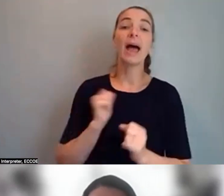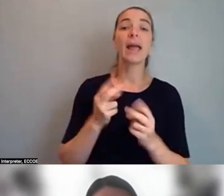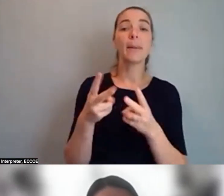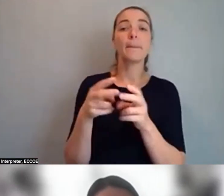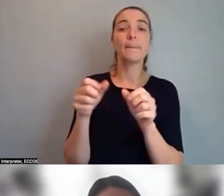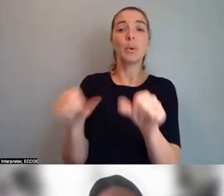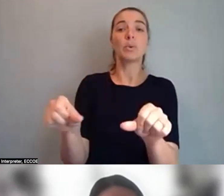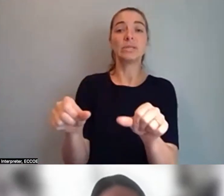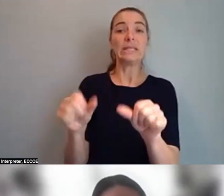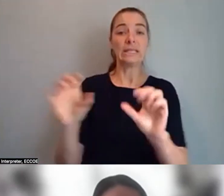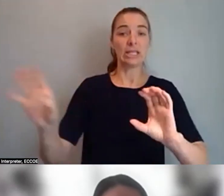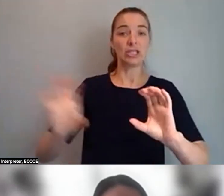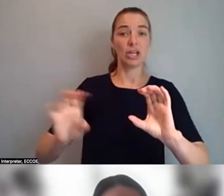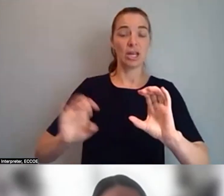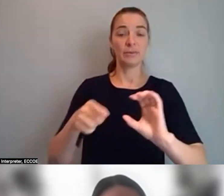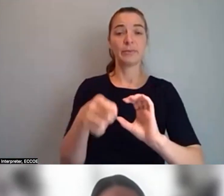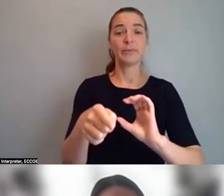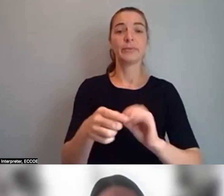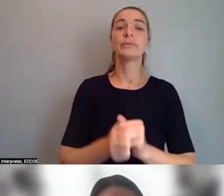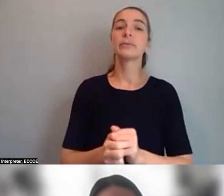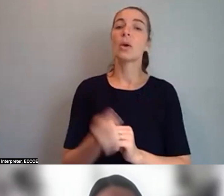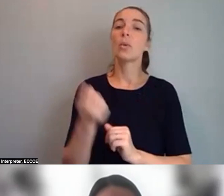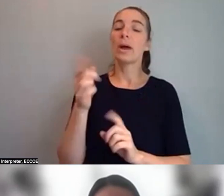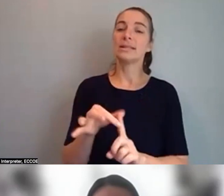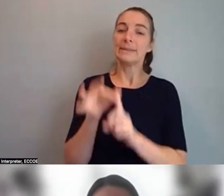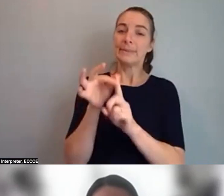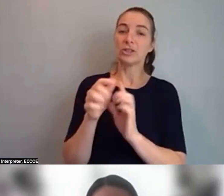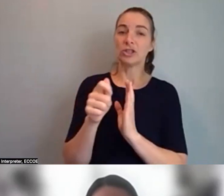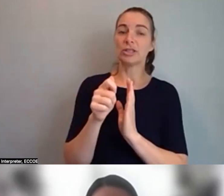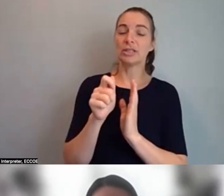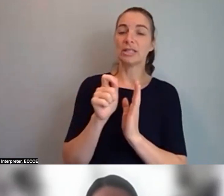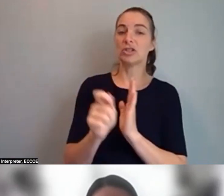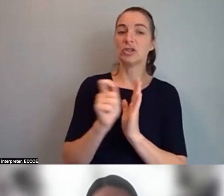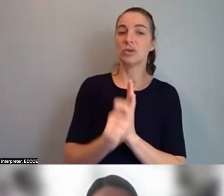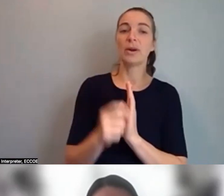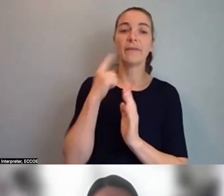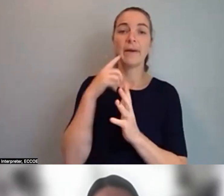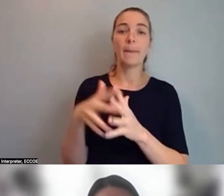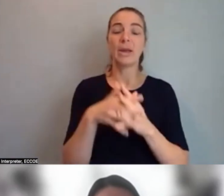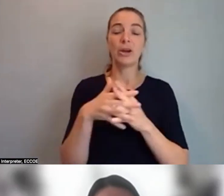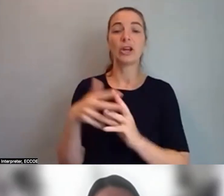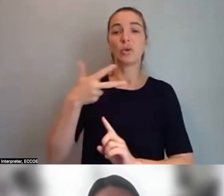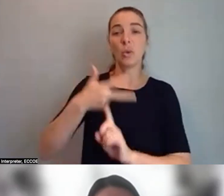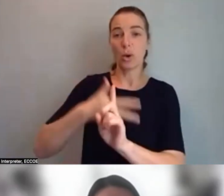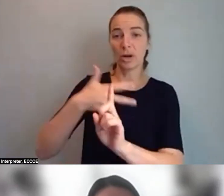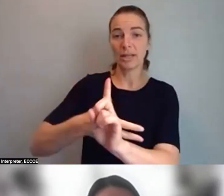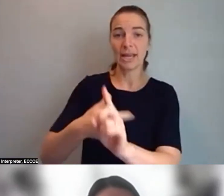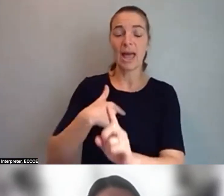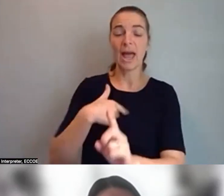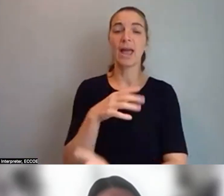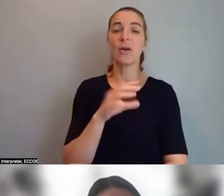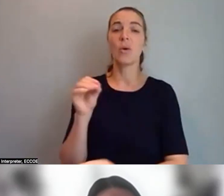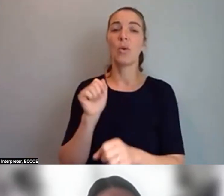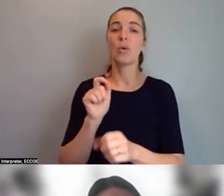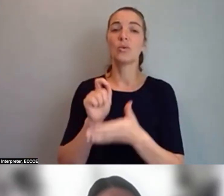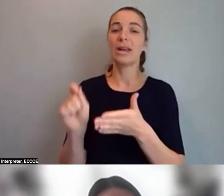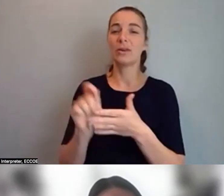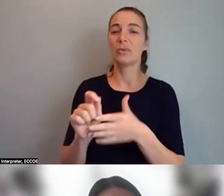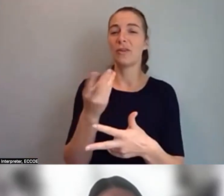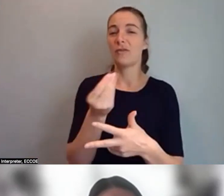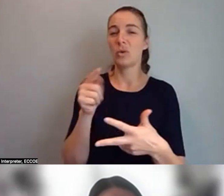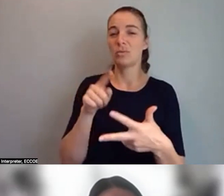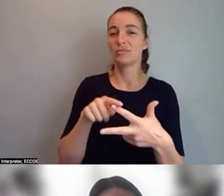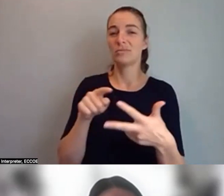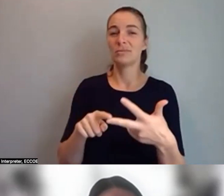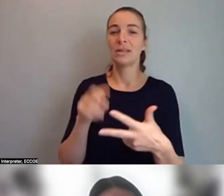American Quarterly, which I co-edited with Mike Sizer and Natasha Zaretsky, so a literary